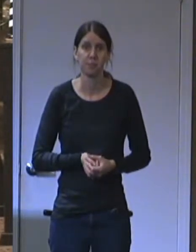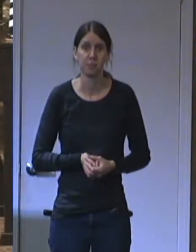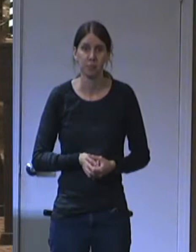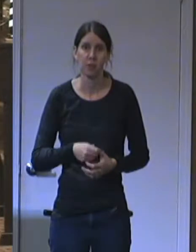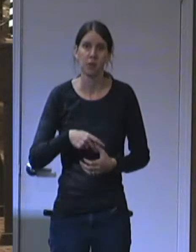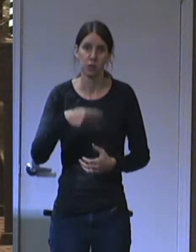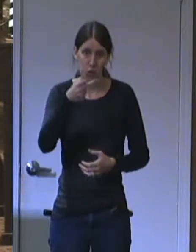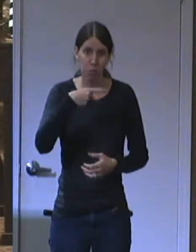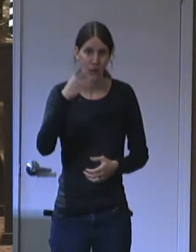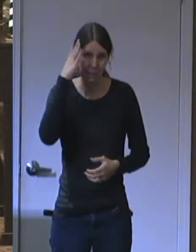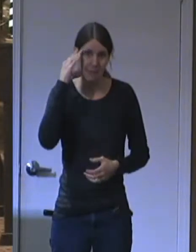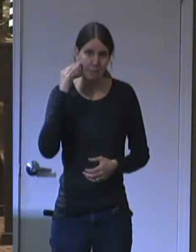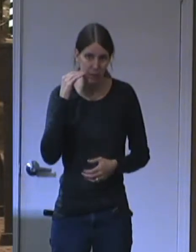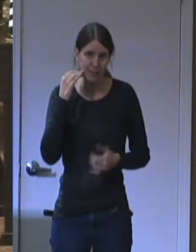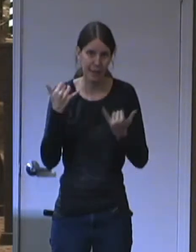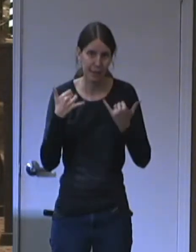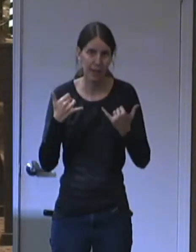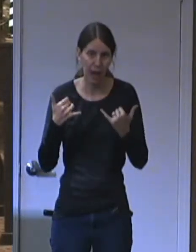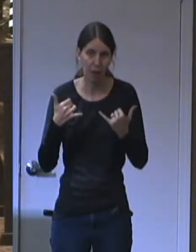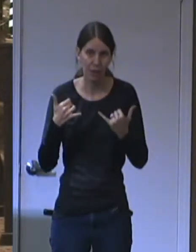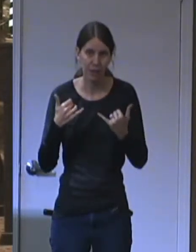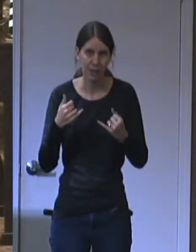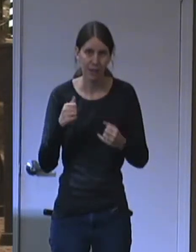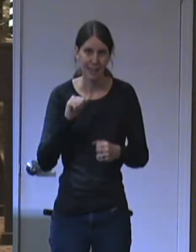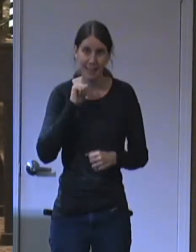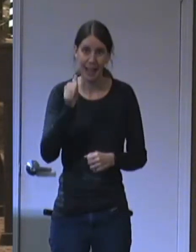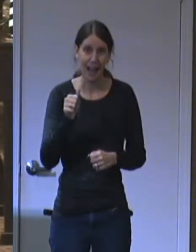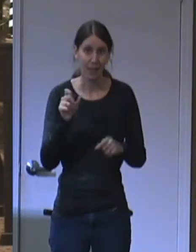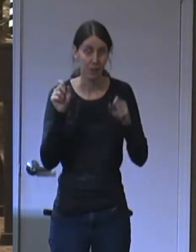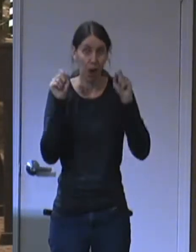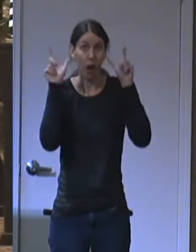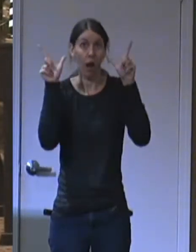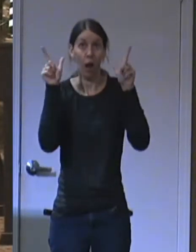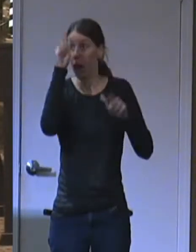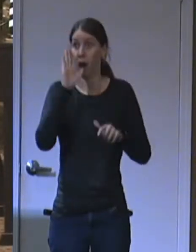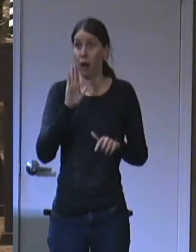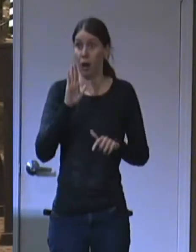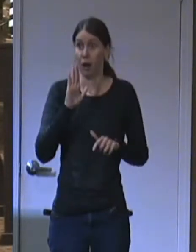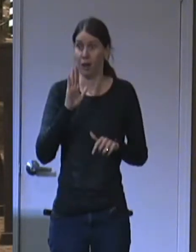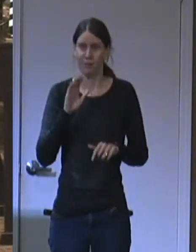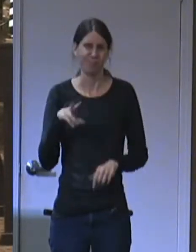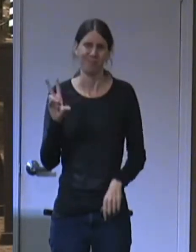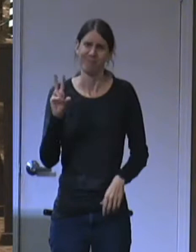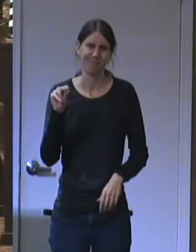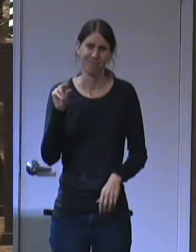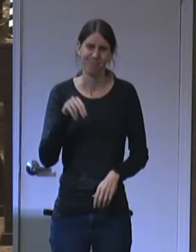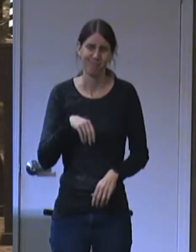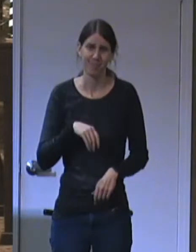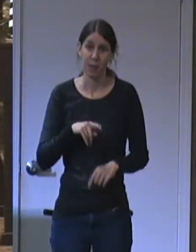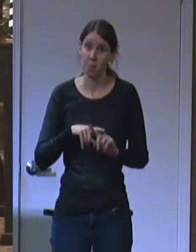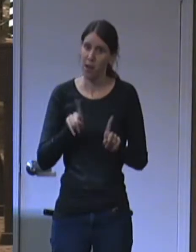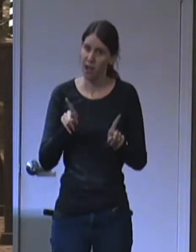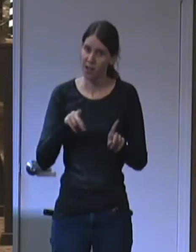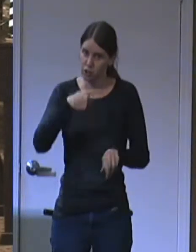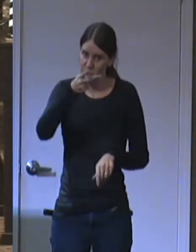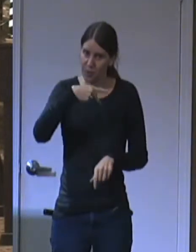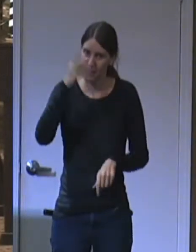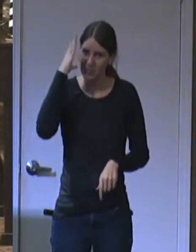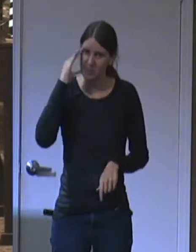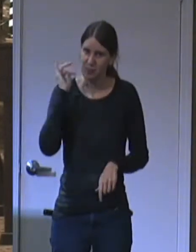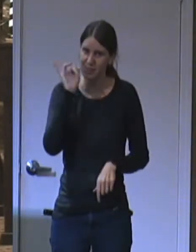And we're going through it, not because it came as a surprise to God that it was going to happen, but we're going through it for